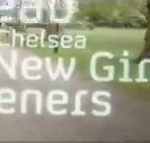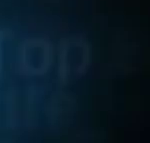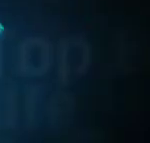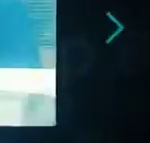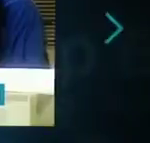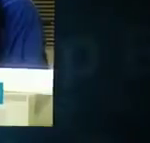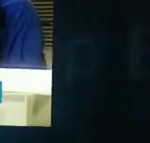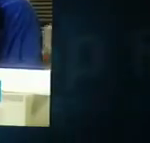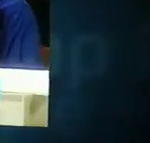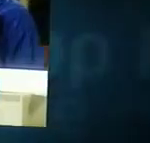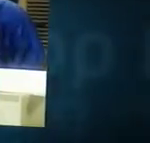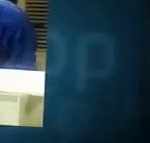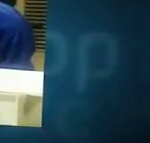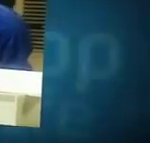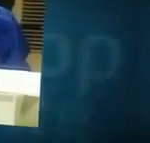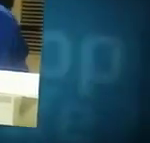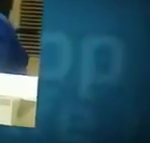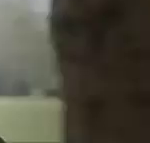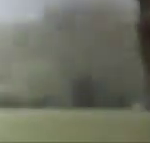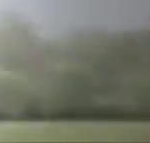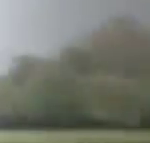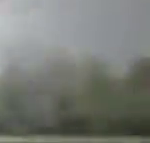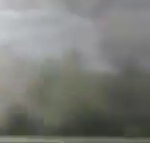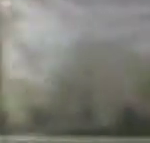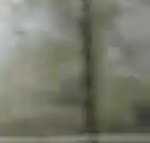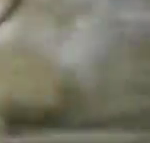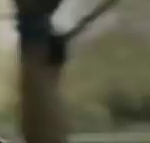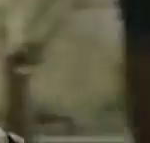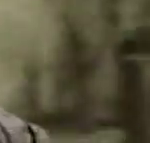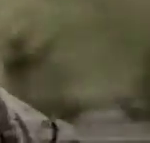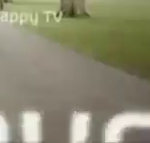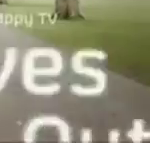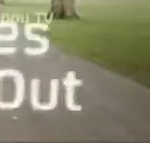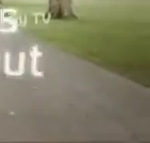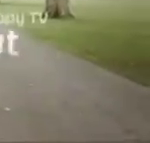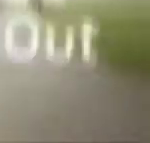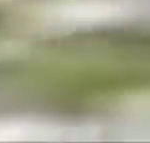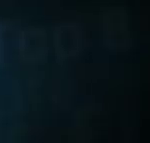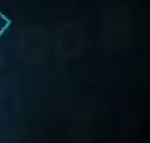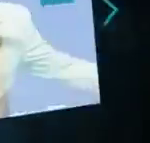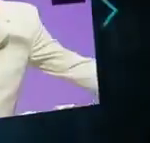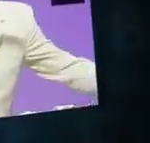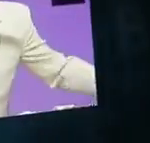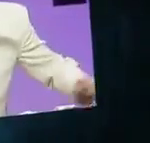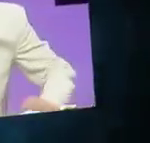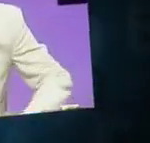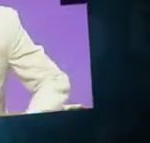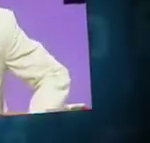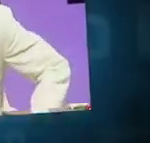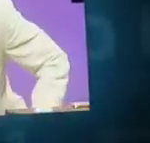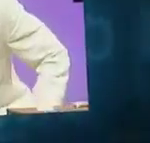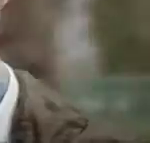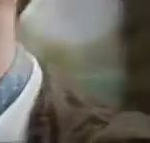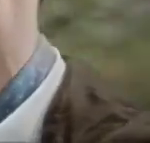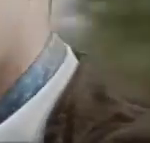eh? Mr. Retriever! I think they're just showing off now, Channel 4. Check this out. Bit of a mind thing going on there, I